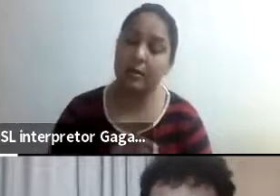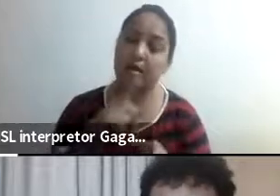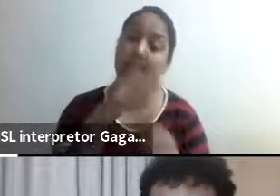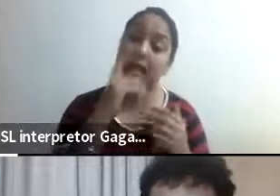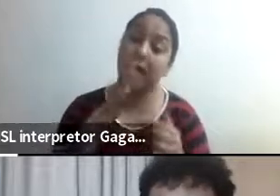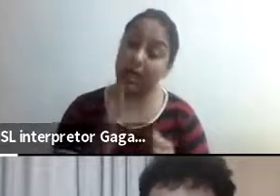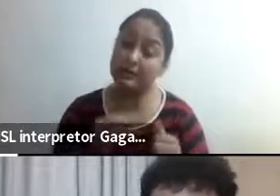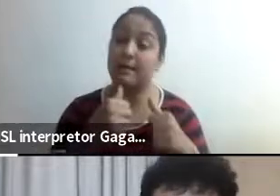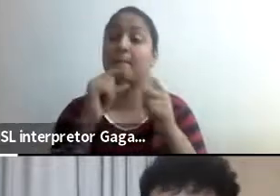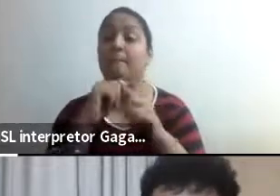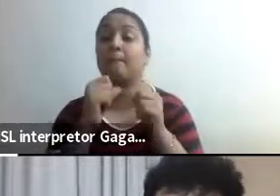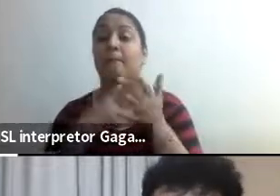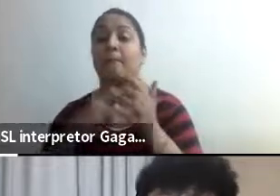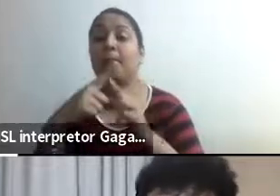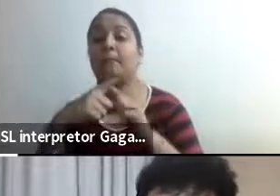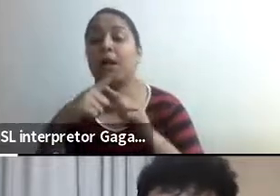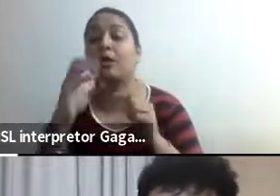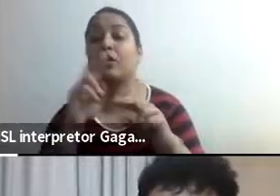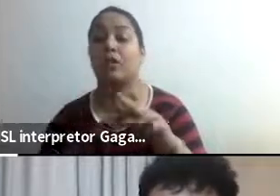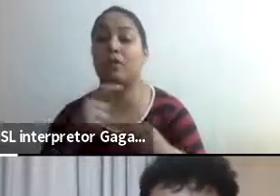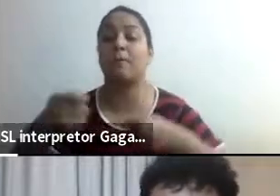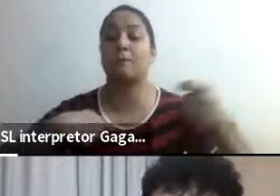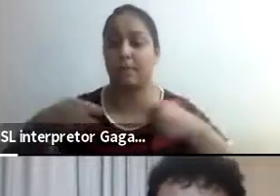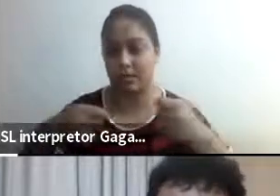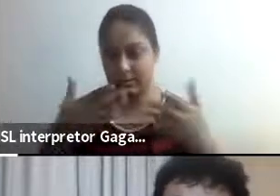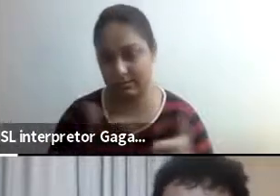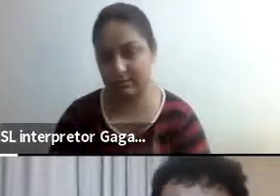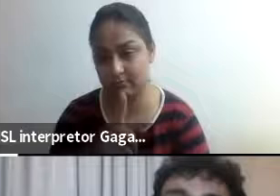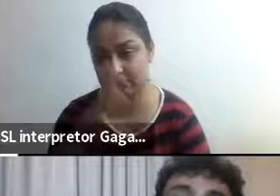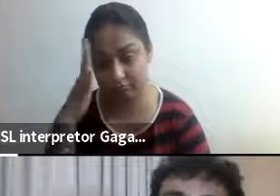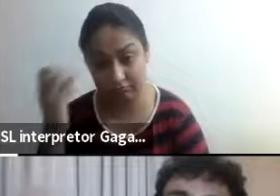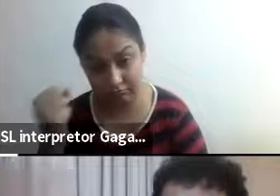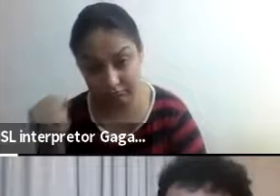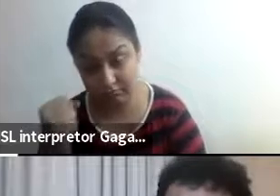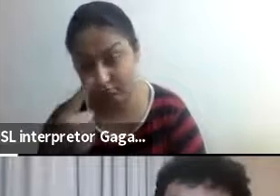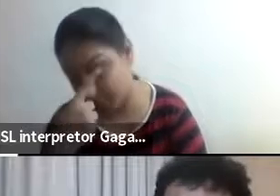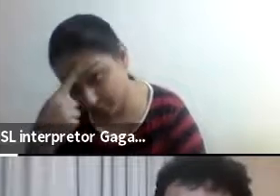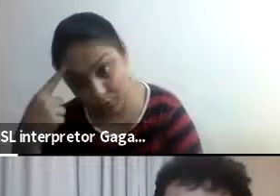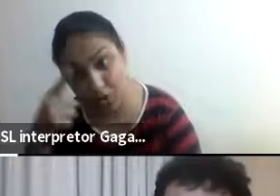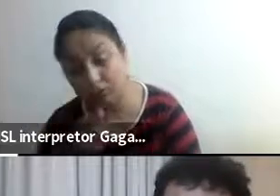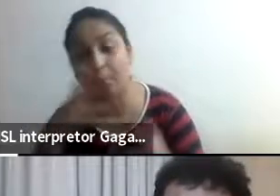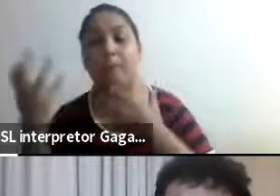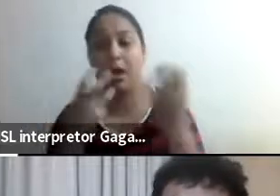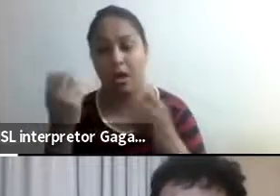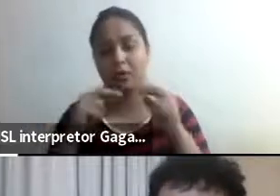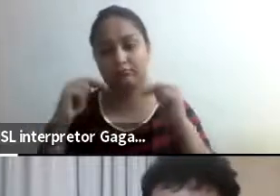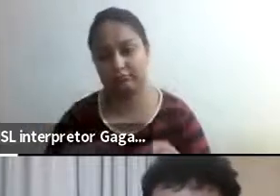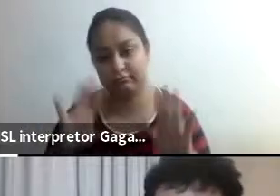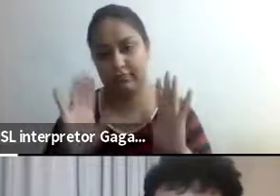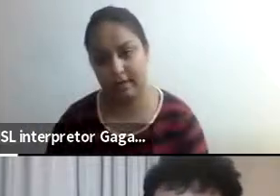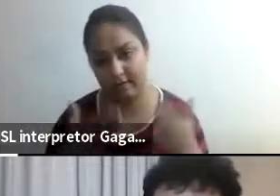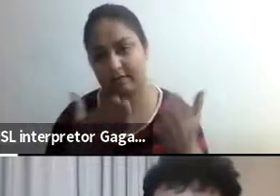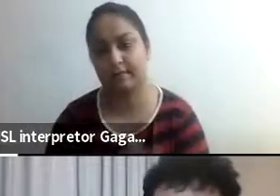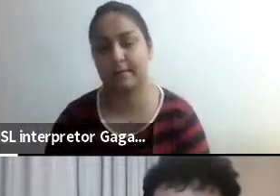part of like just as a business. You make shrunken heads because there is a market for it.